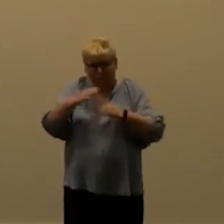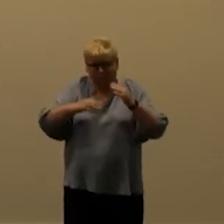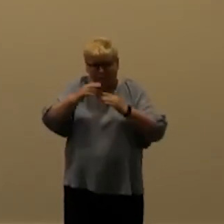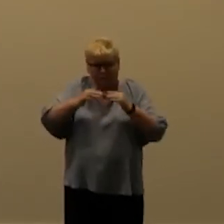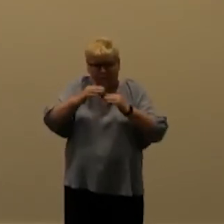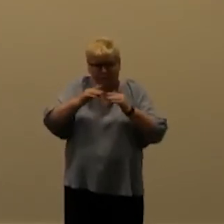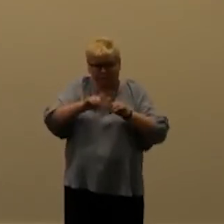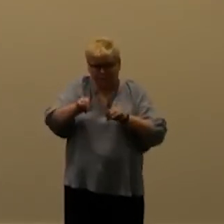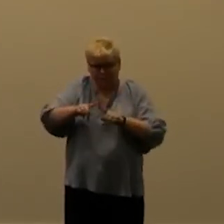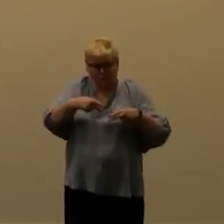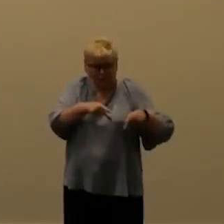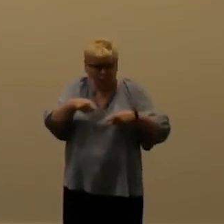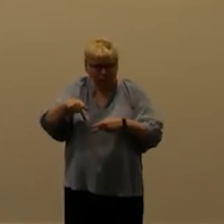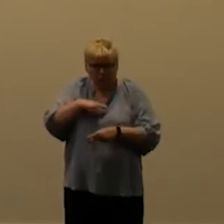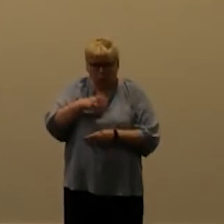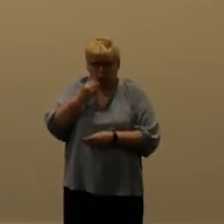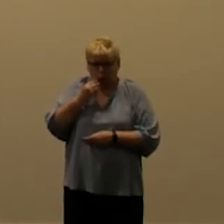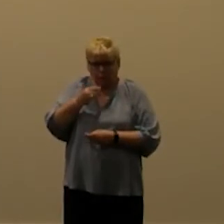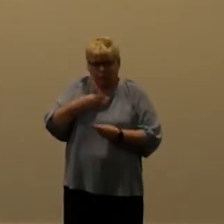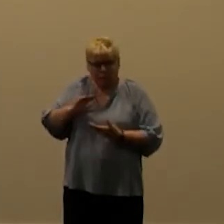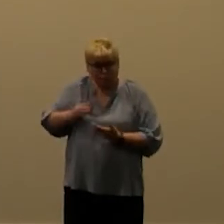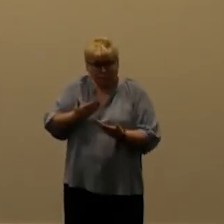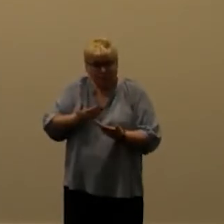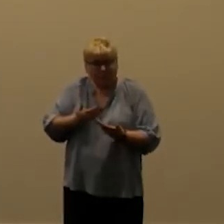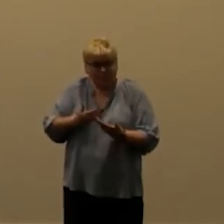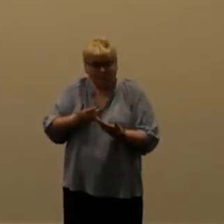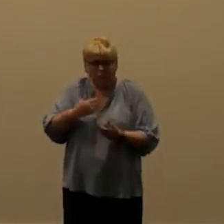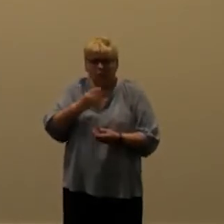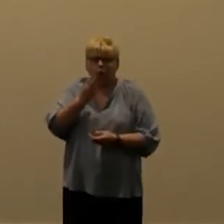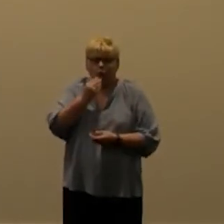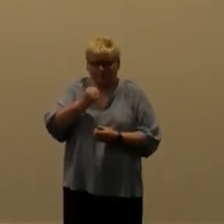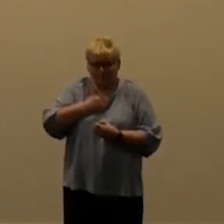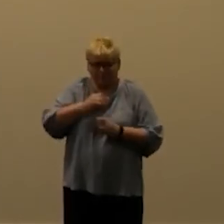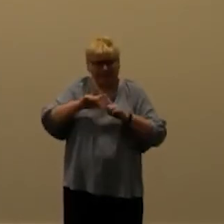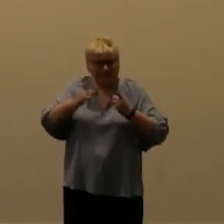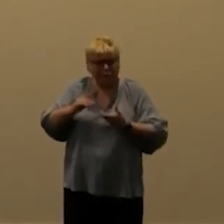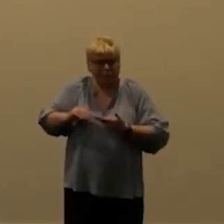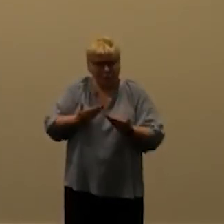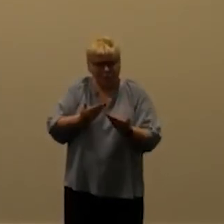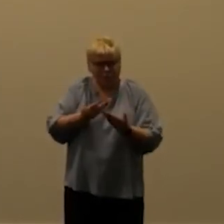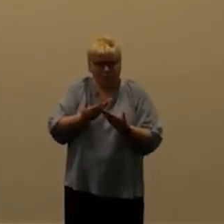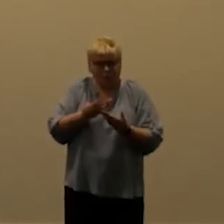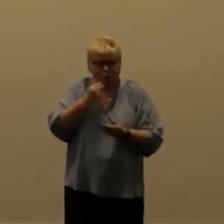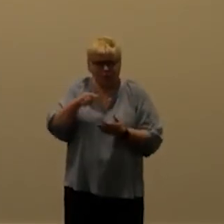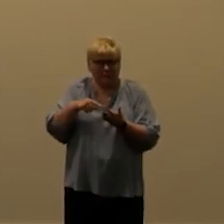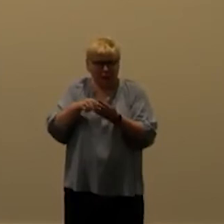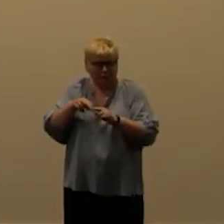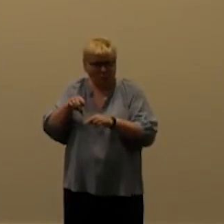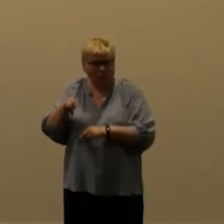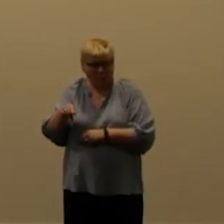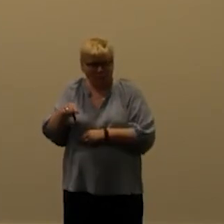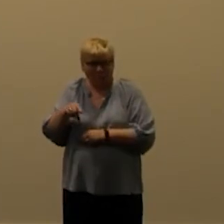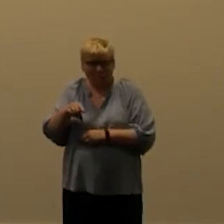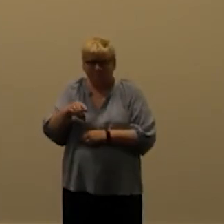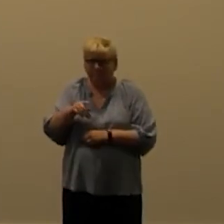were, or the functionality, because I use a provider, I think is the term I'm looking for. So I use a VMware provider when I'm doing VMware Terraform or an Azure